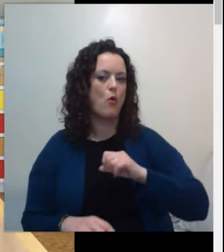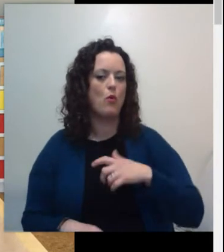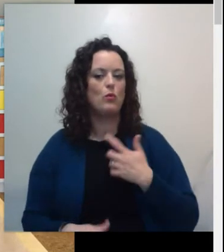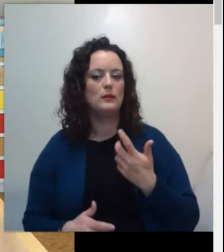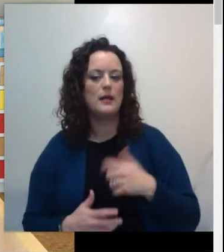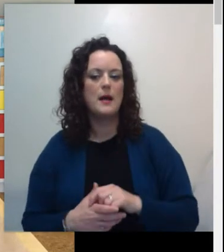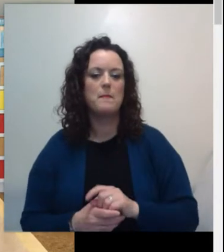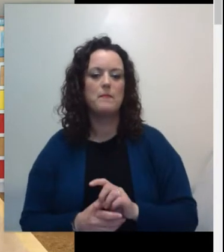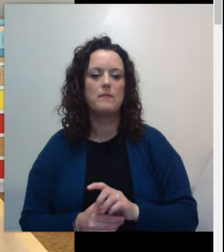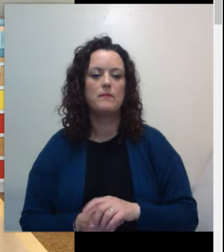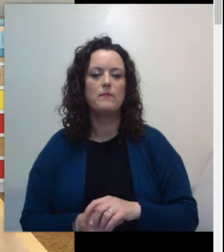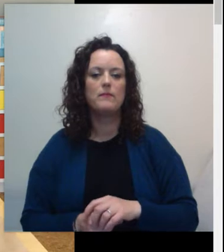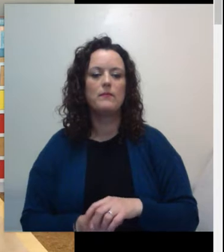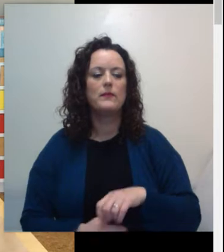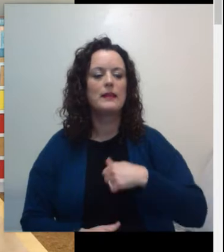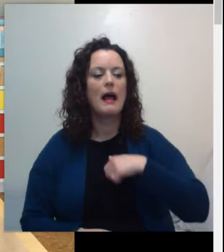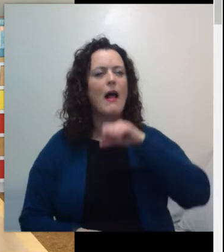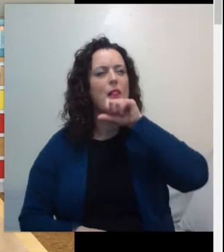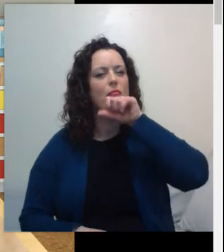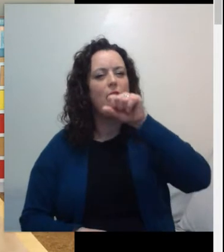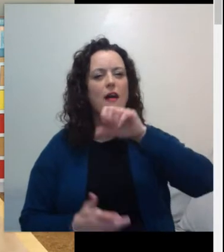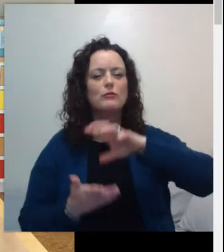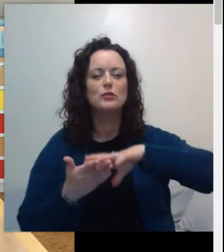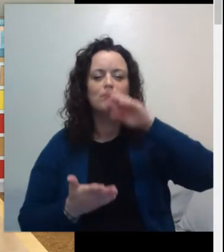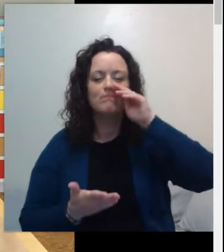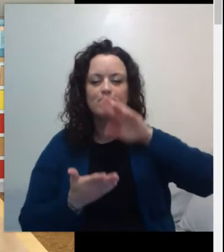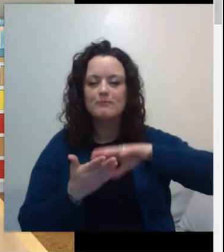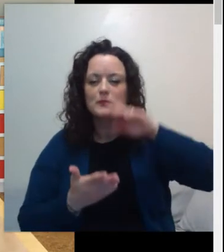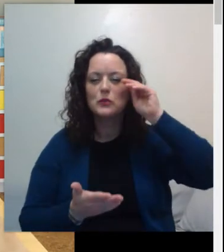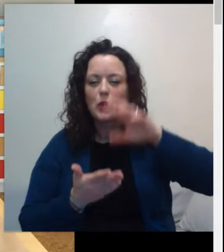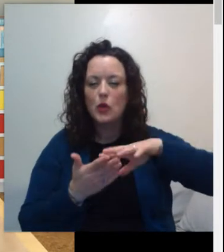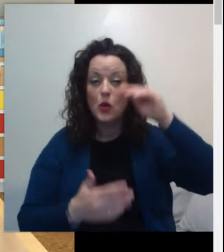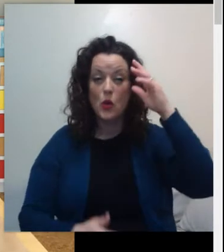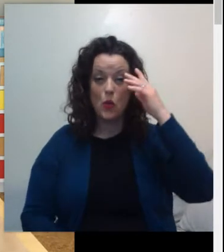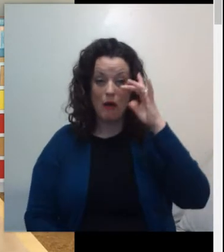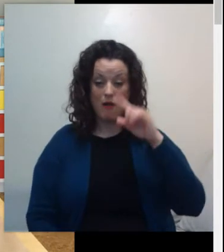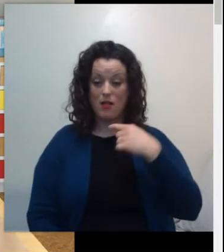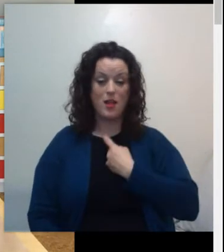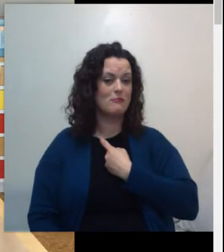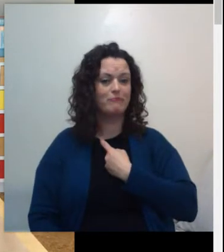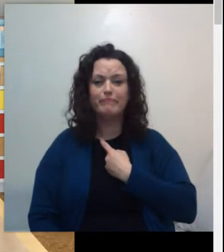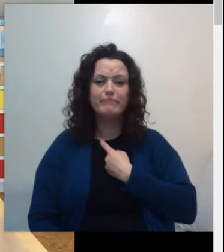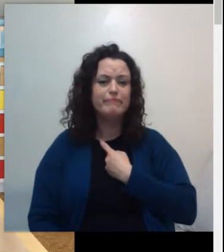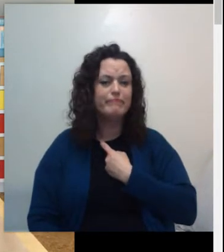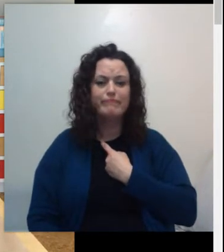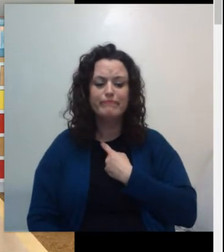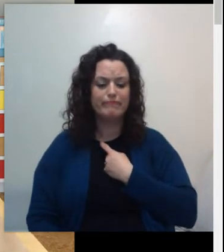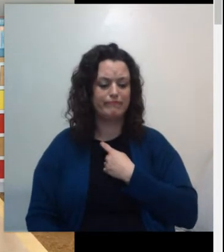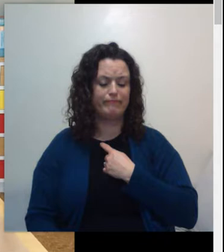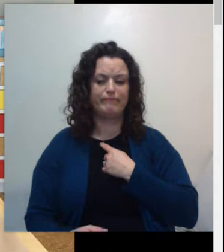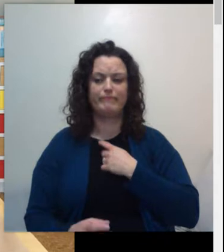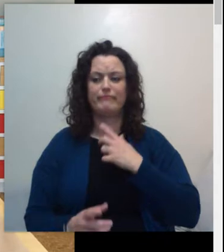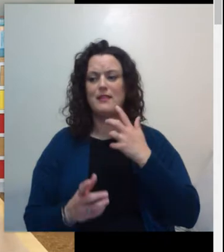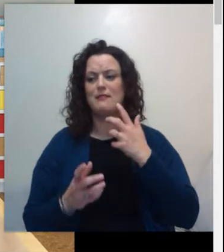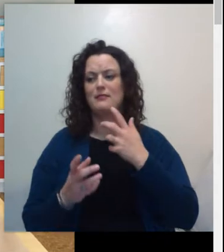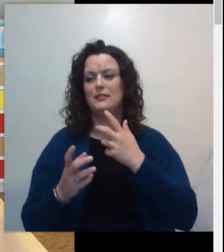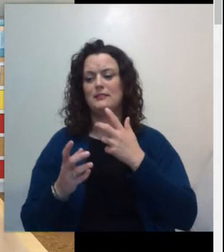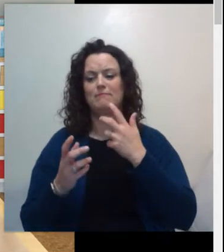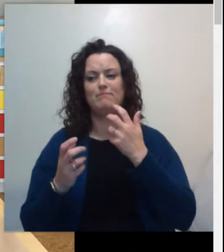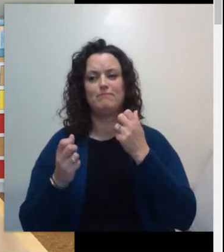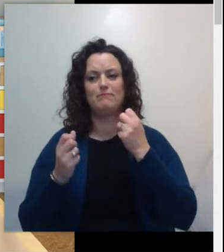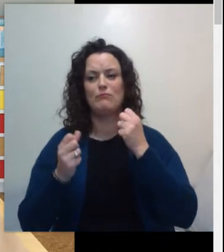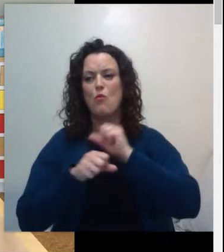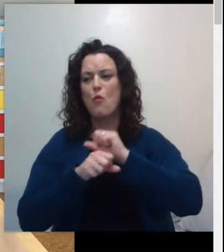loved how much I learned there, because I wasn't by myself. I was with all these writers and puppeteers and friends